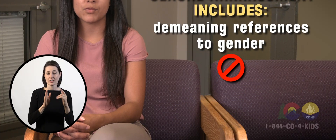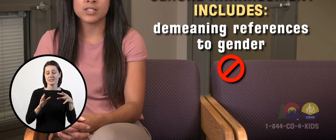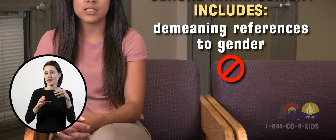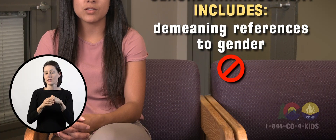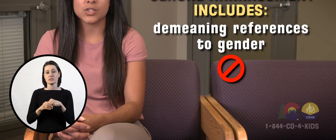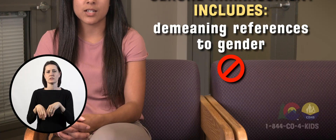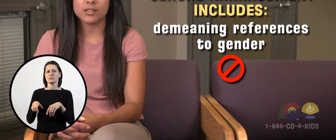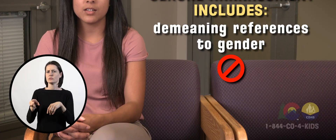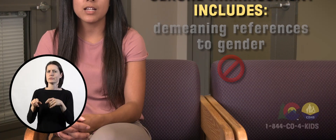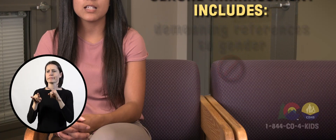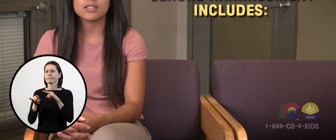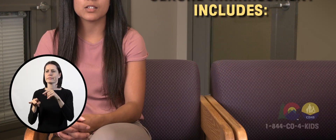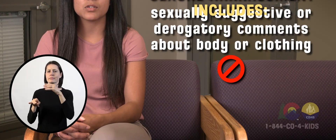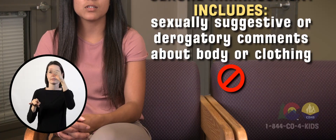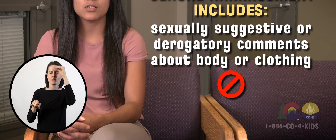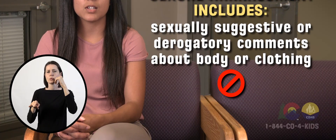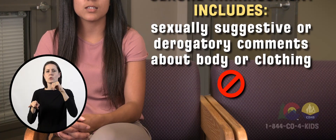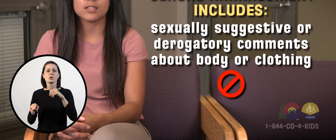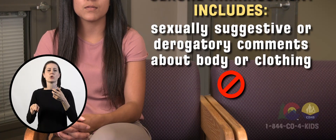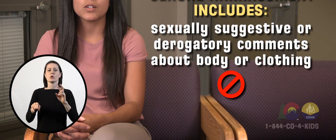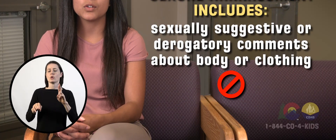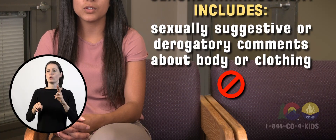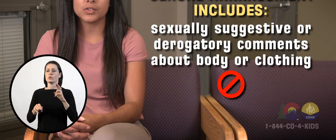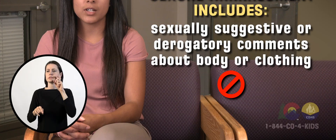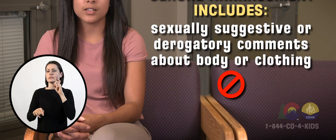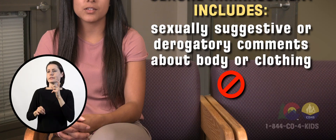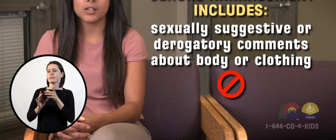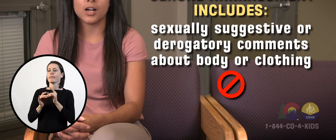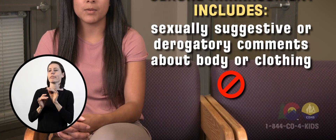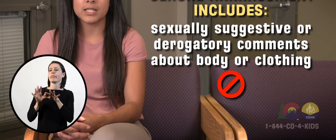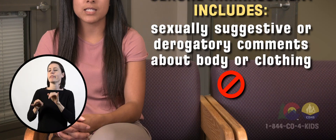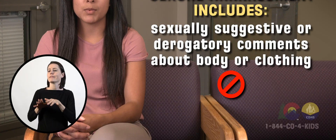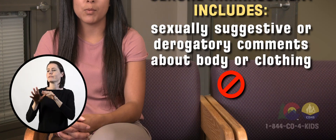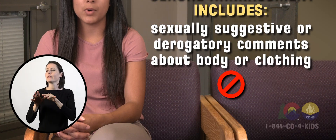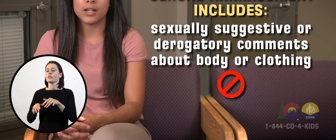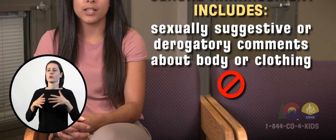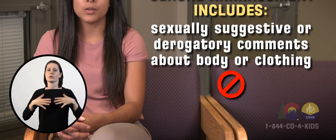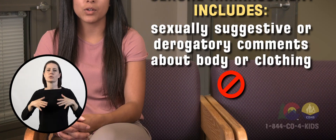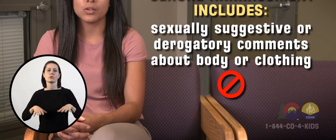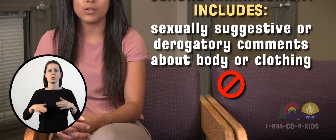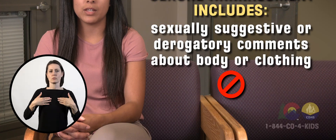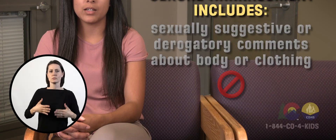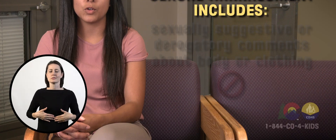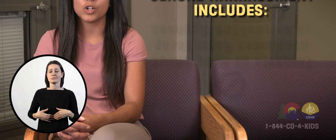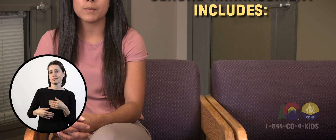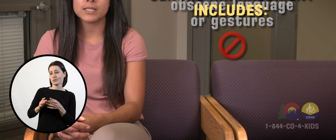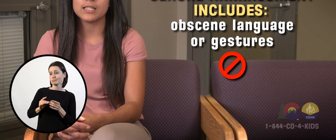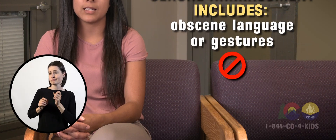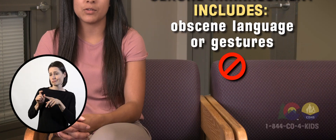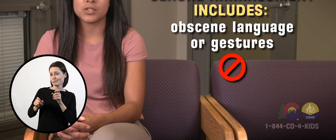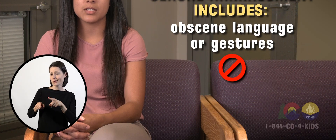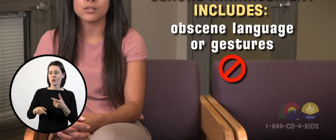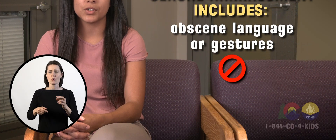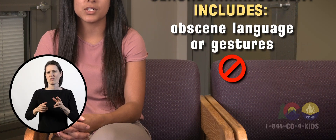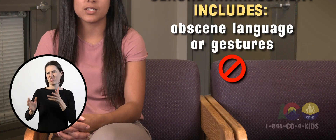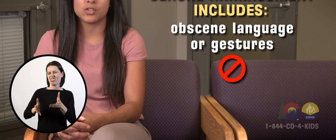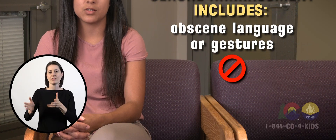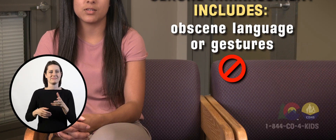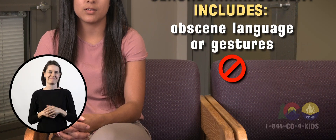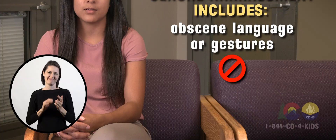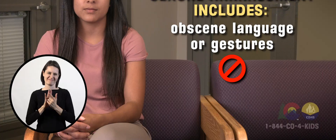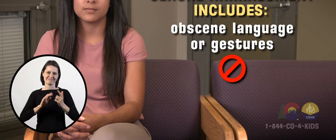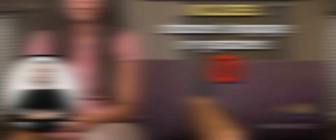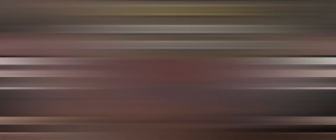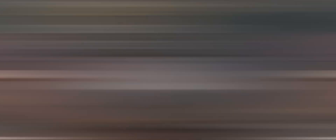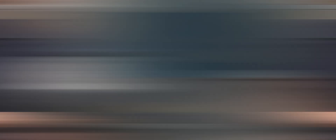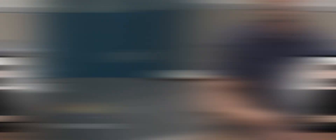demeaning references to gender, sexually suggestive, or derogatory comments about body or clothing, or obscene languages or